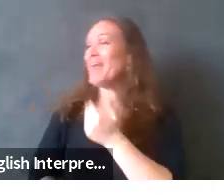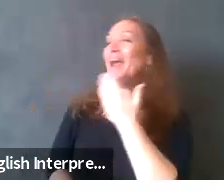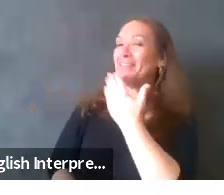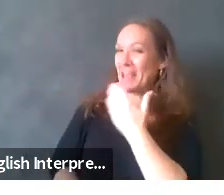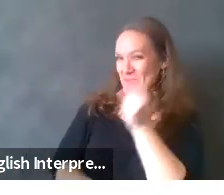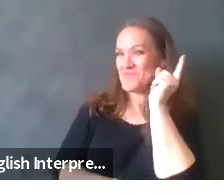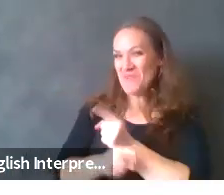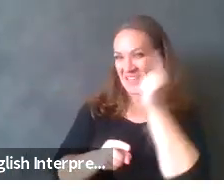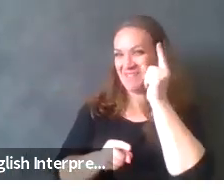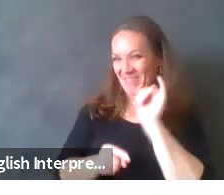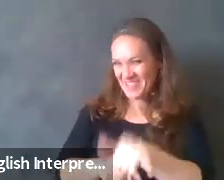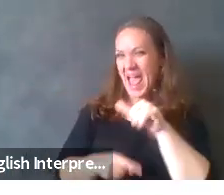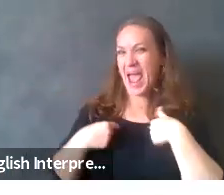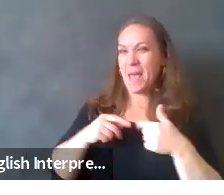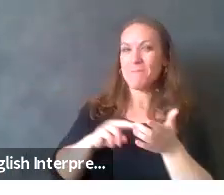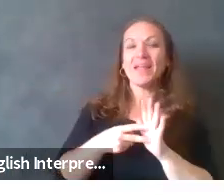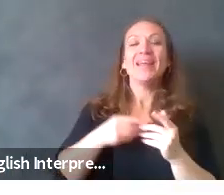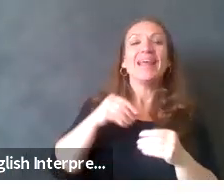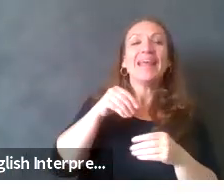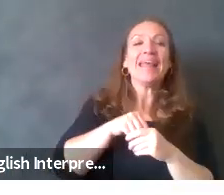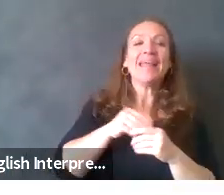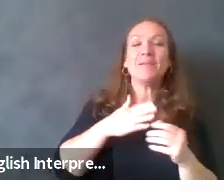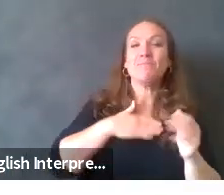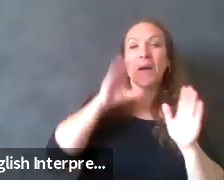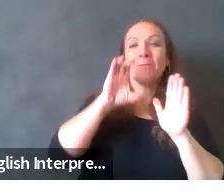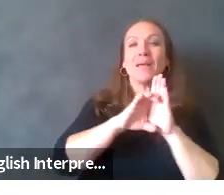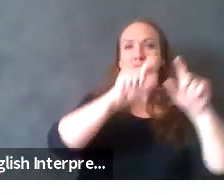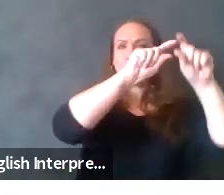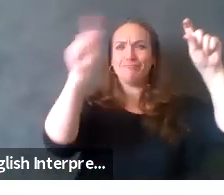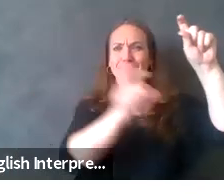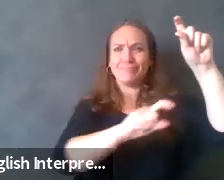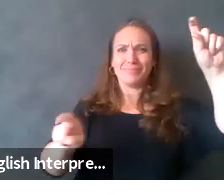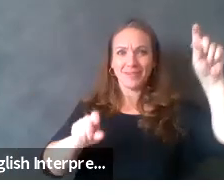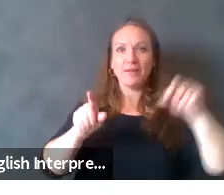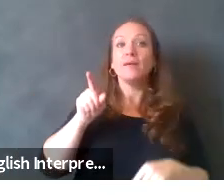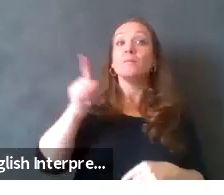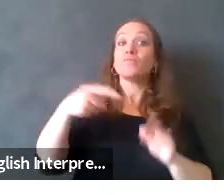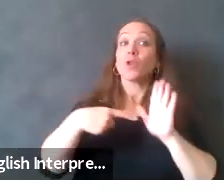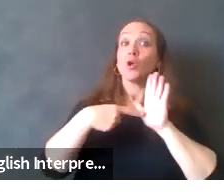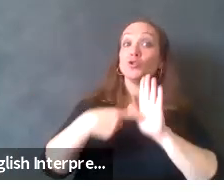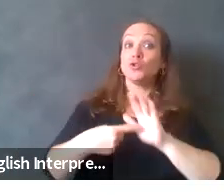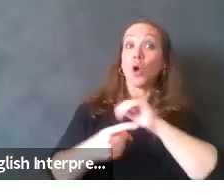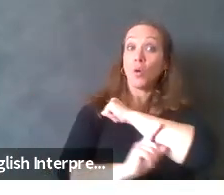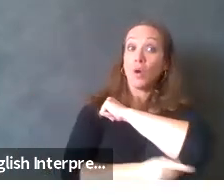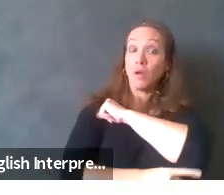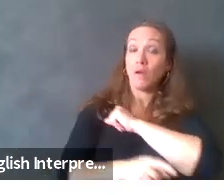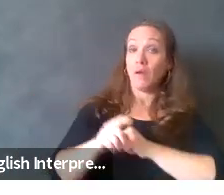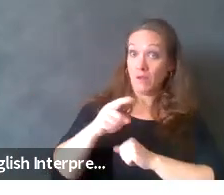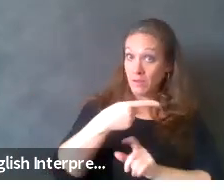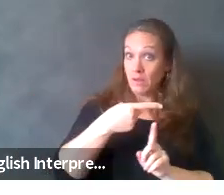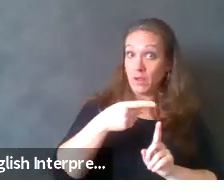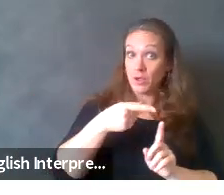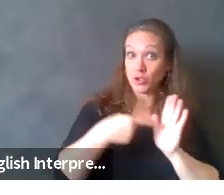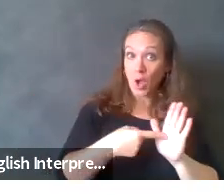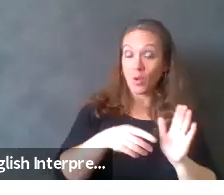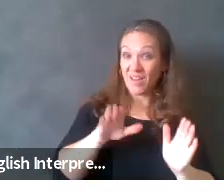Yes. yeah, it was in the schematic. The reason we put that in there is because we want to make sure that clients, if